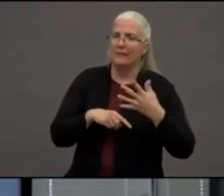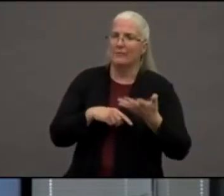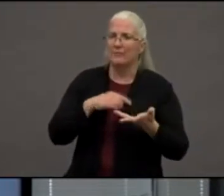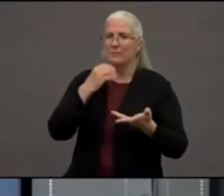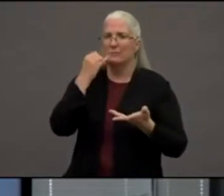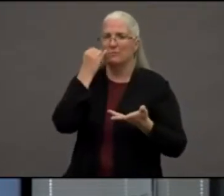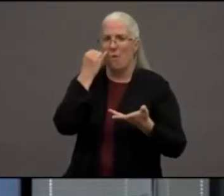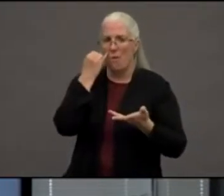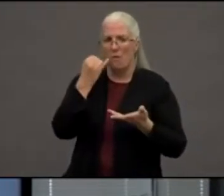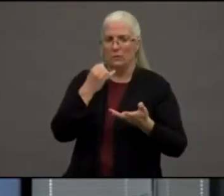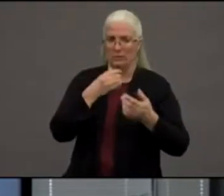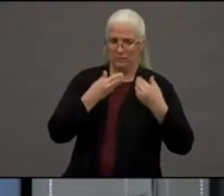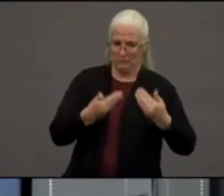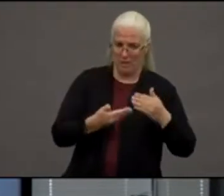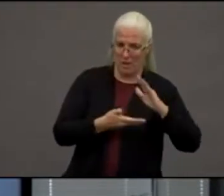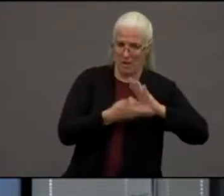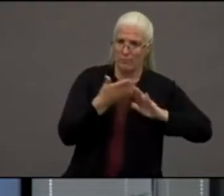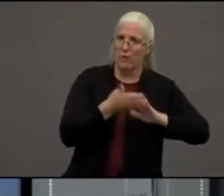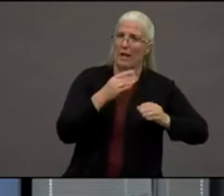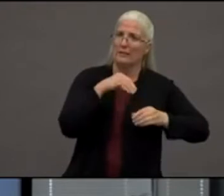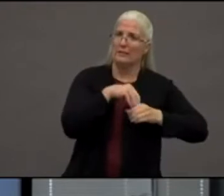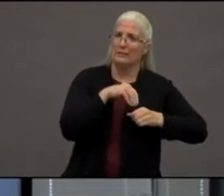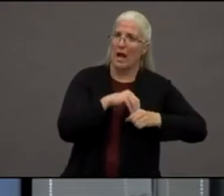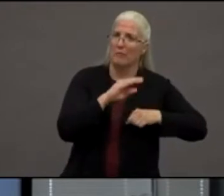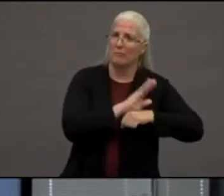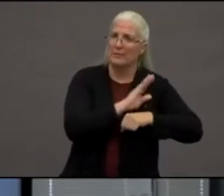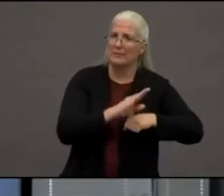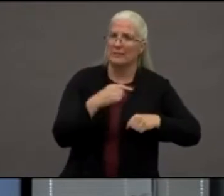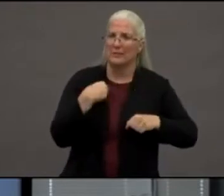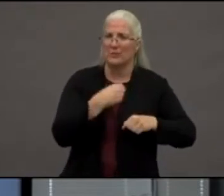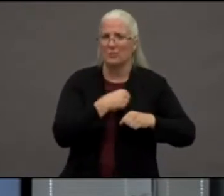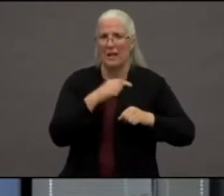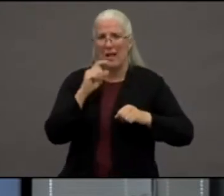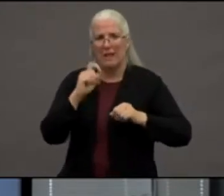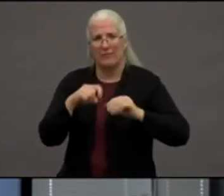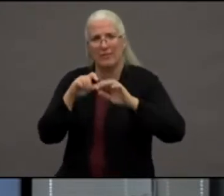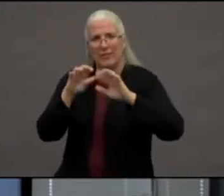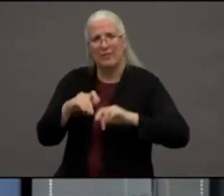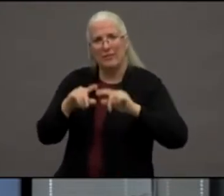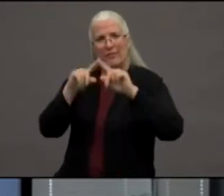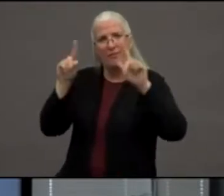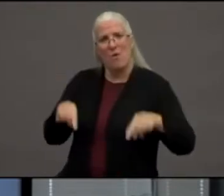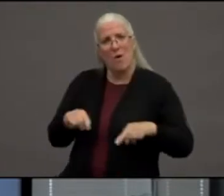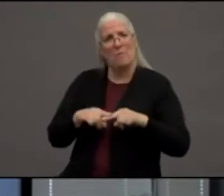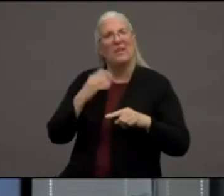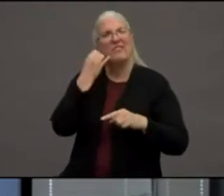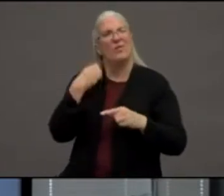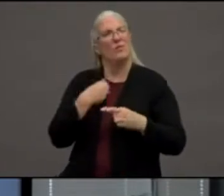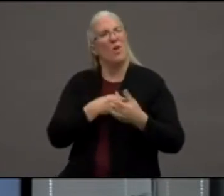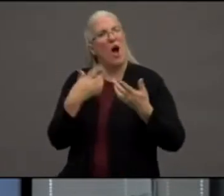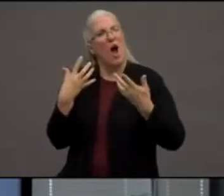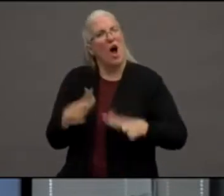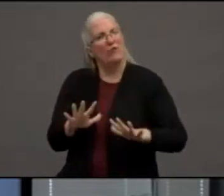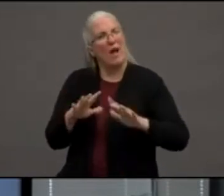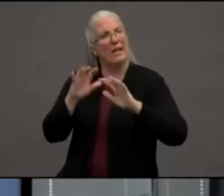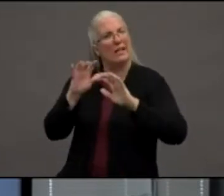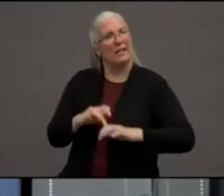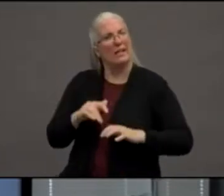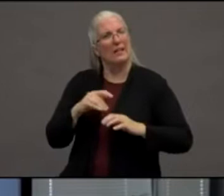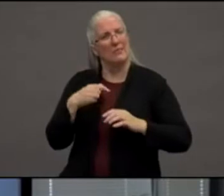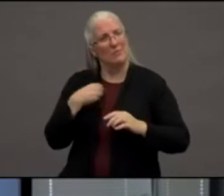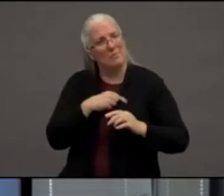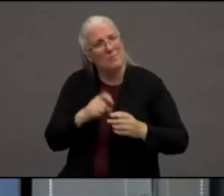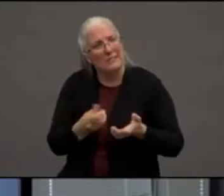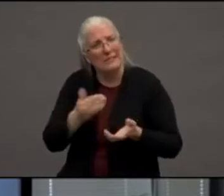Correct. and submit that information to us. Correct, and I know there's a lot of confusion right now about that. We started with this risk mitigation